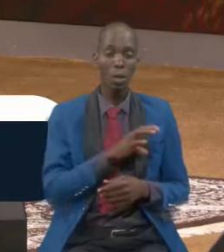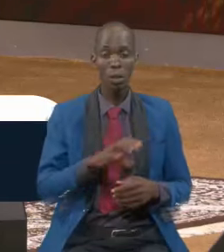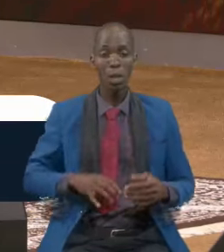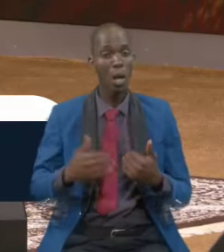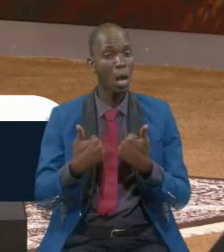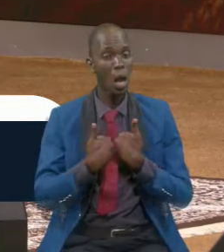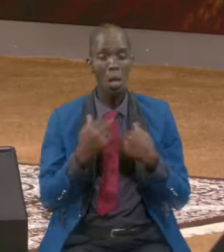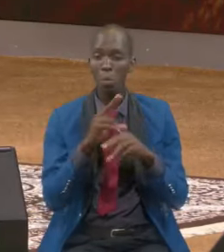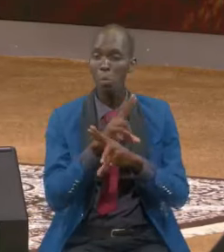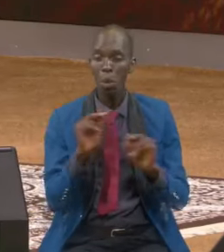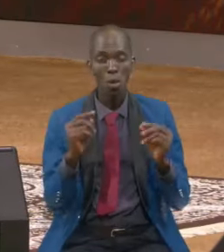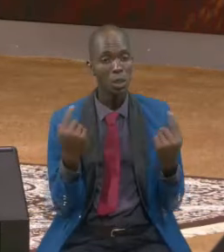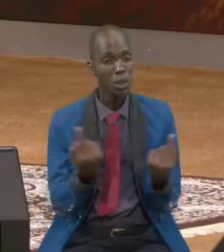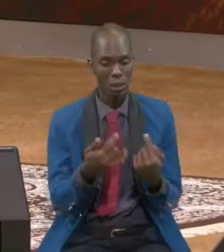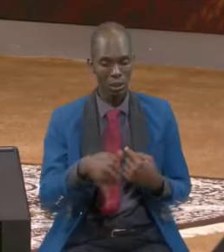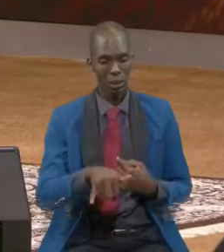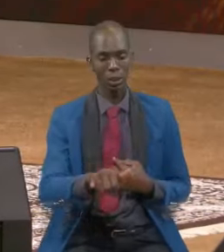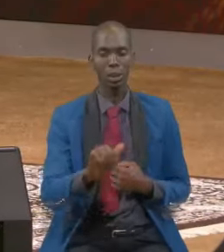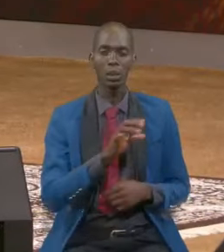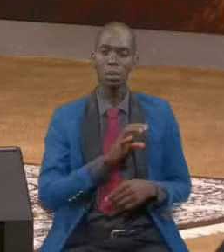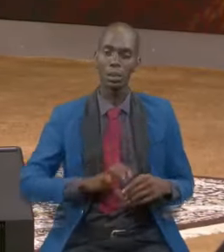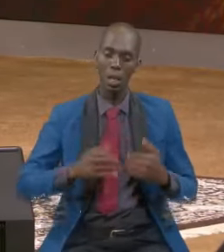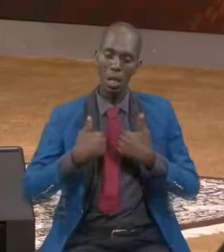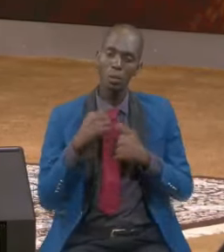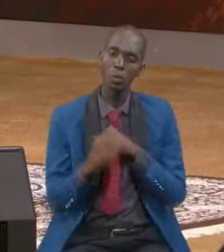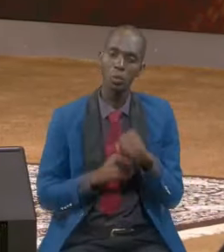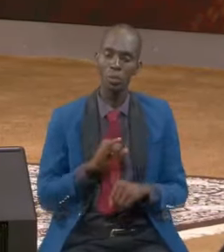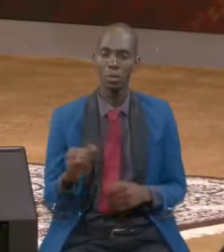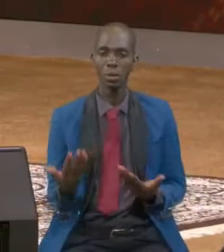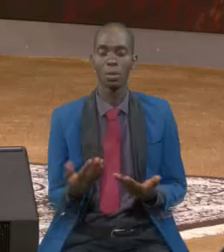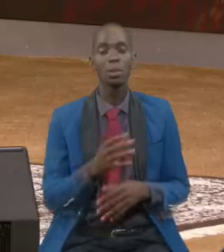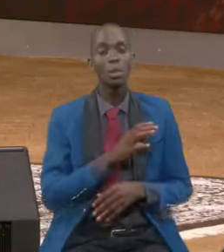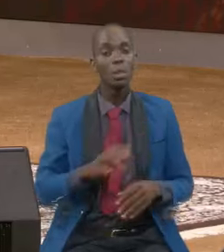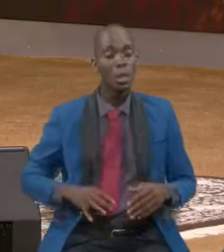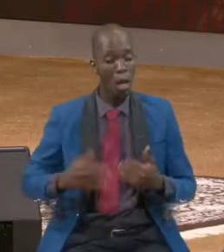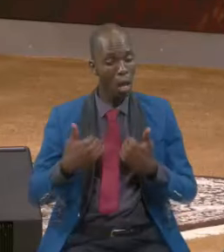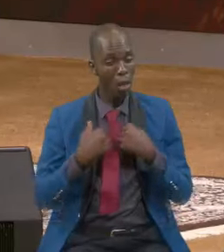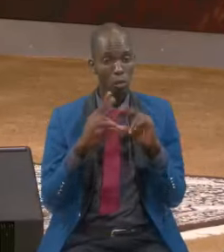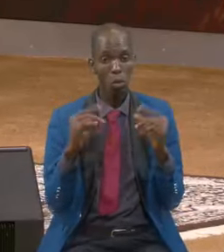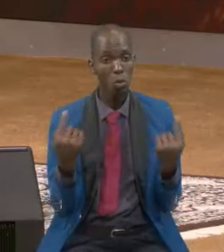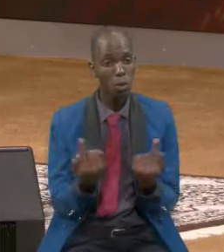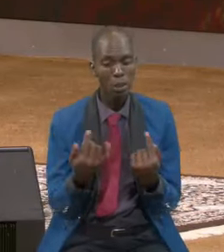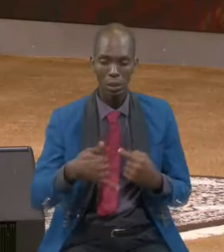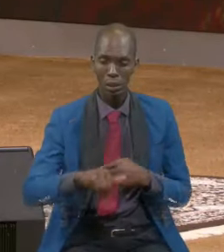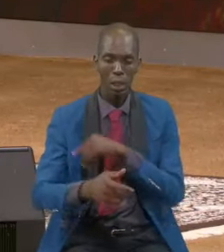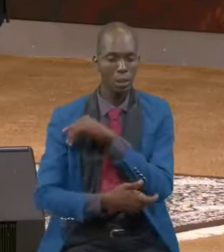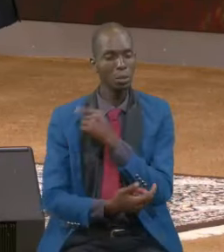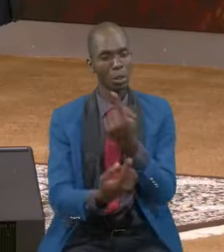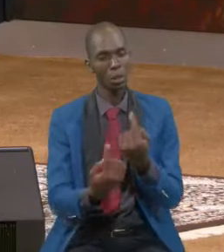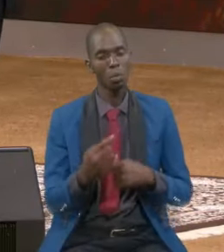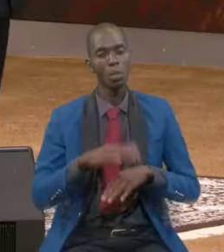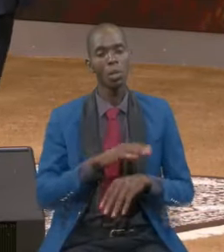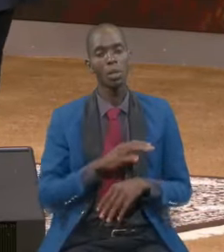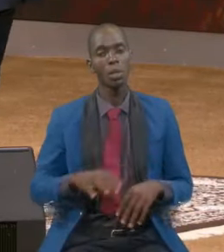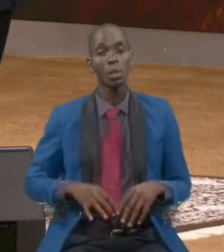sin yet. He had suffering. He had no sin yet. Temptation came. He had no